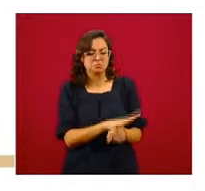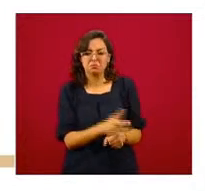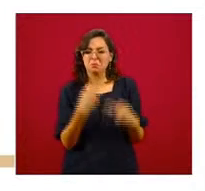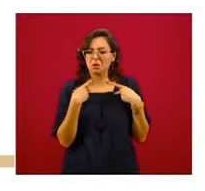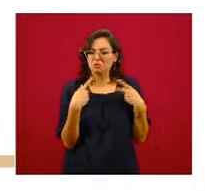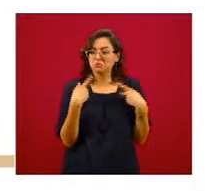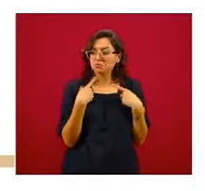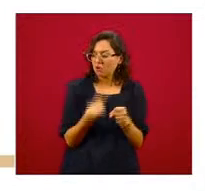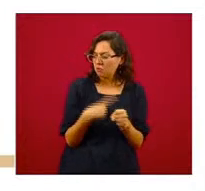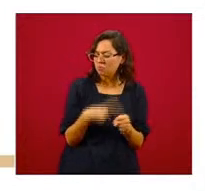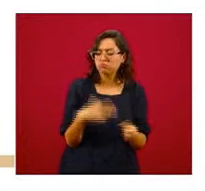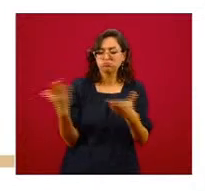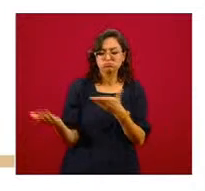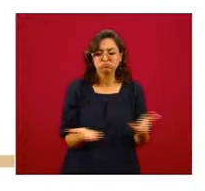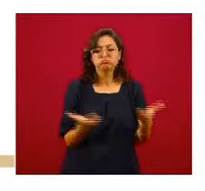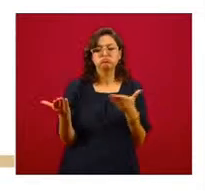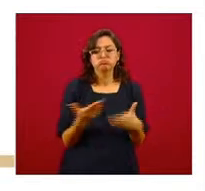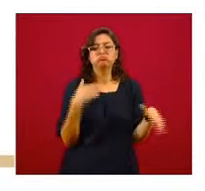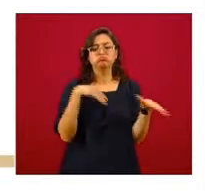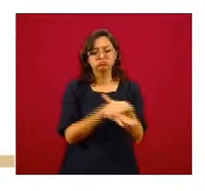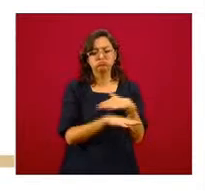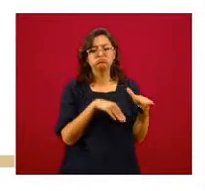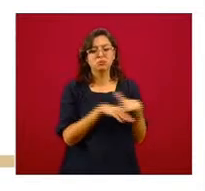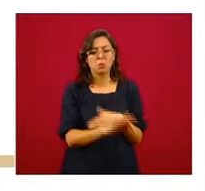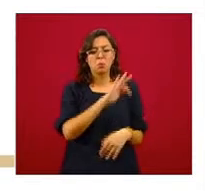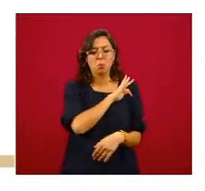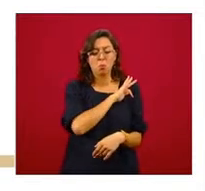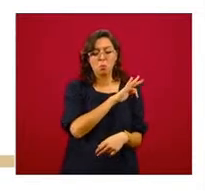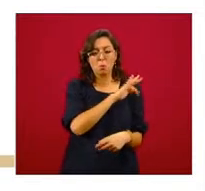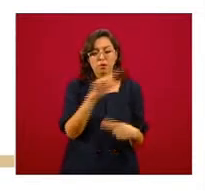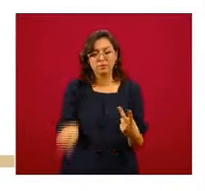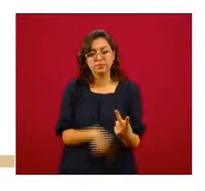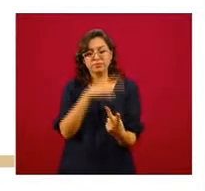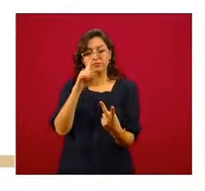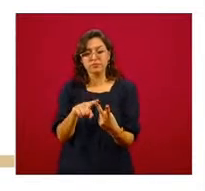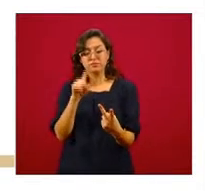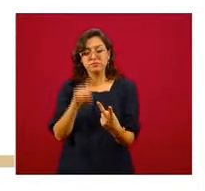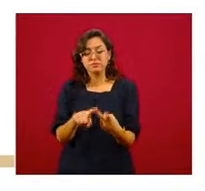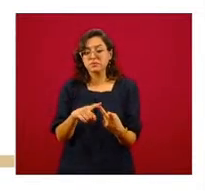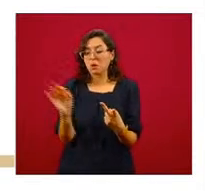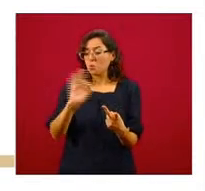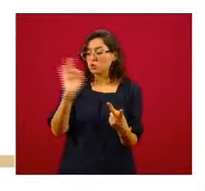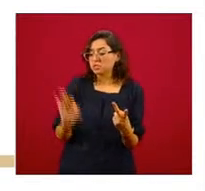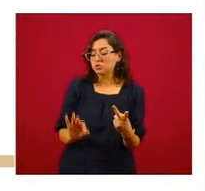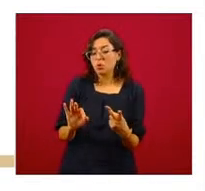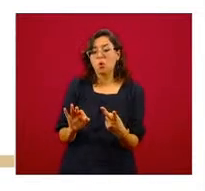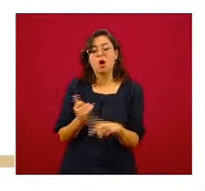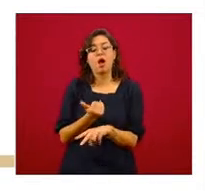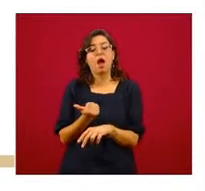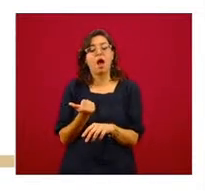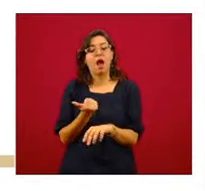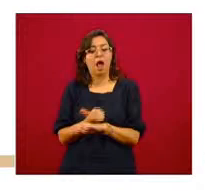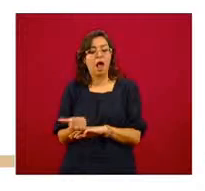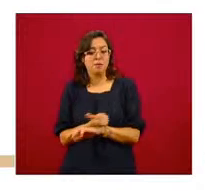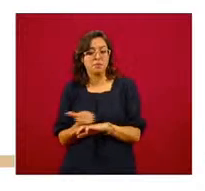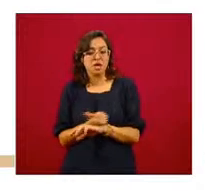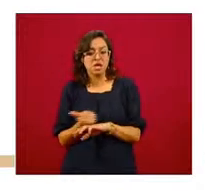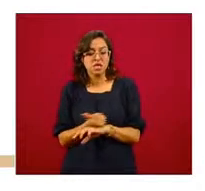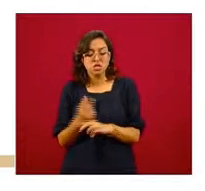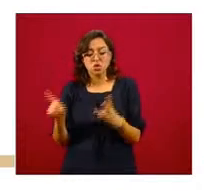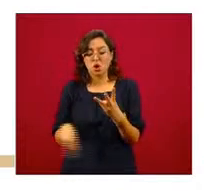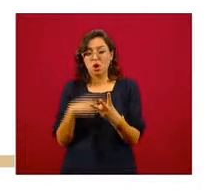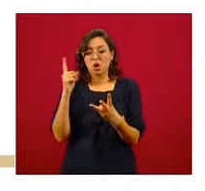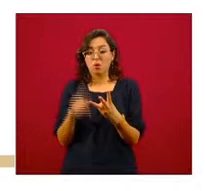occupation, so they're still available to cover new cases. Their